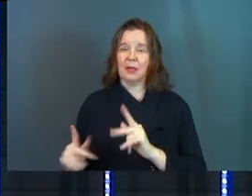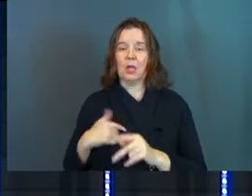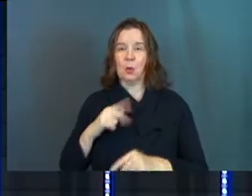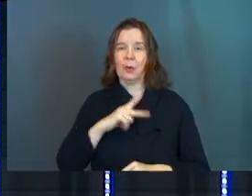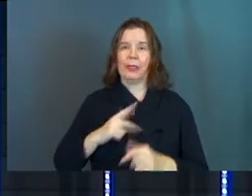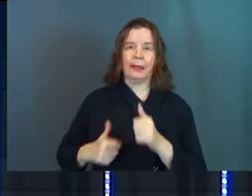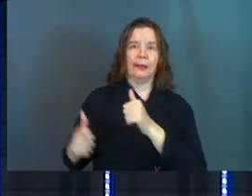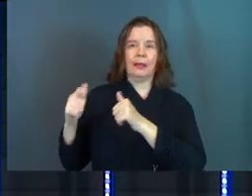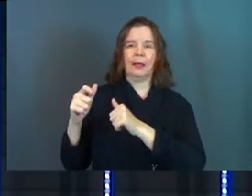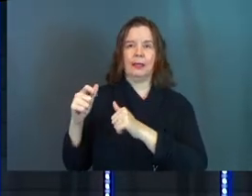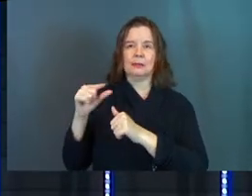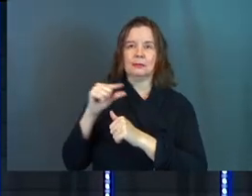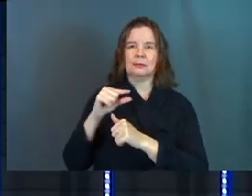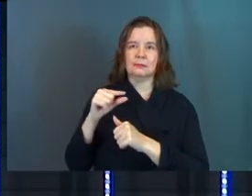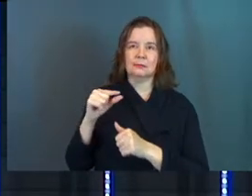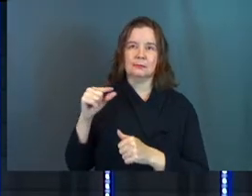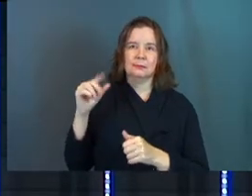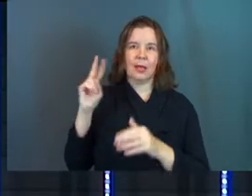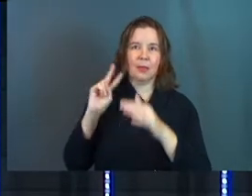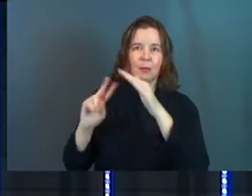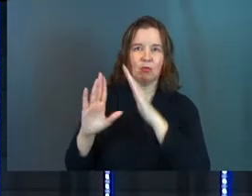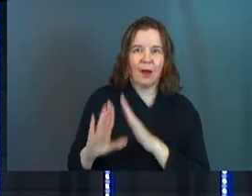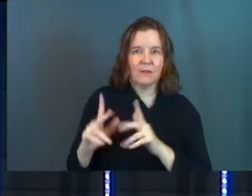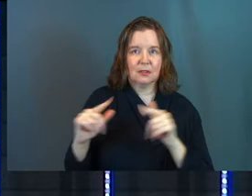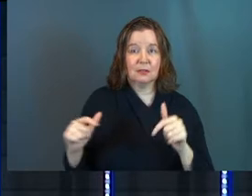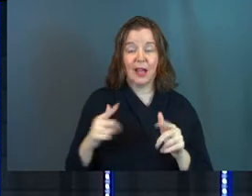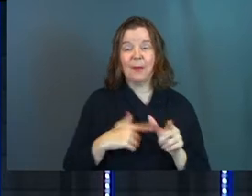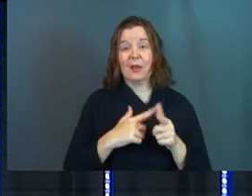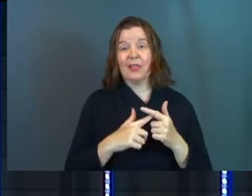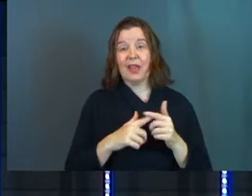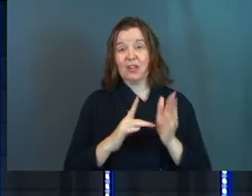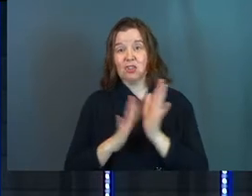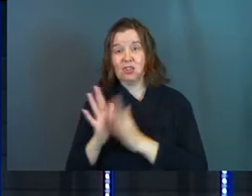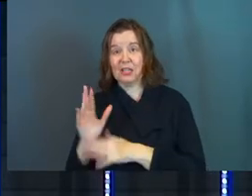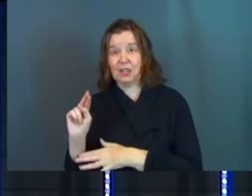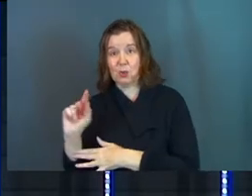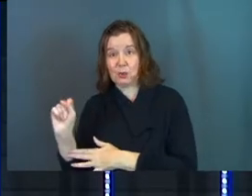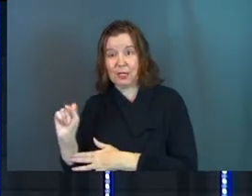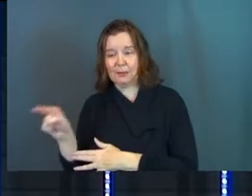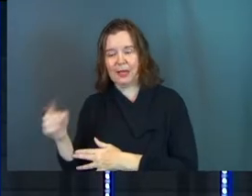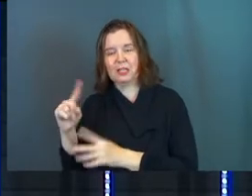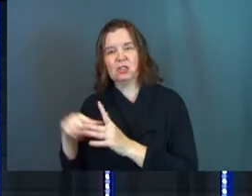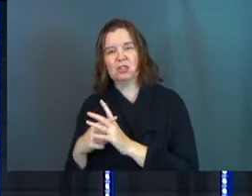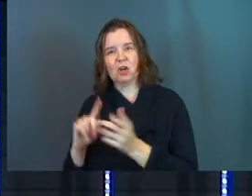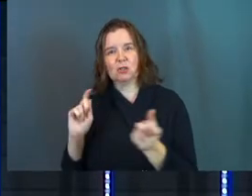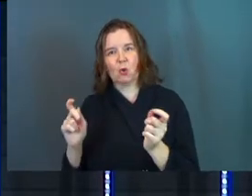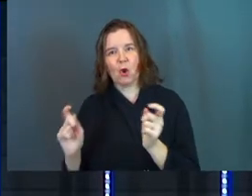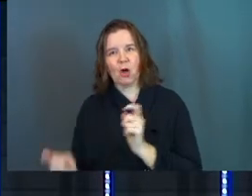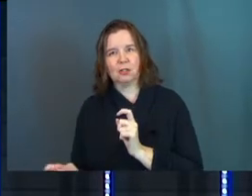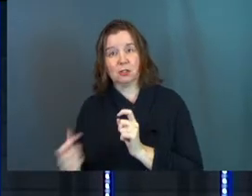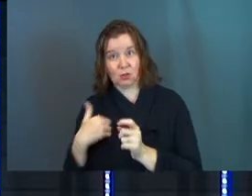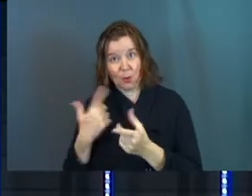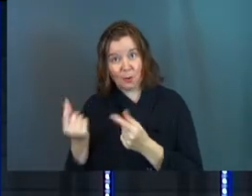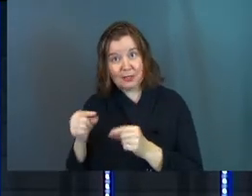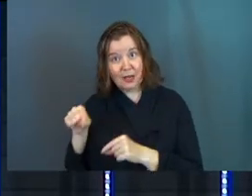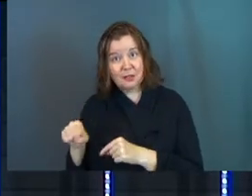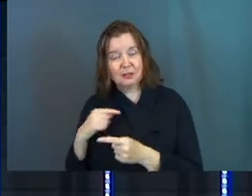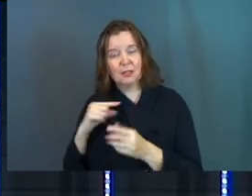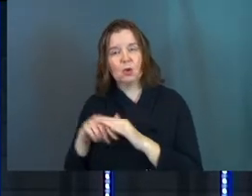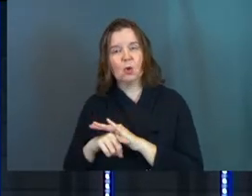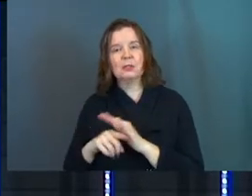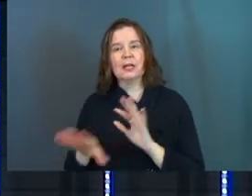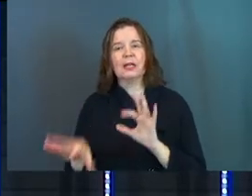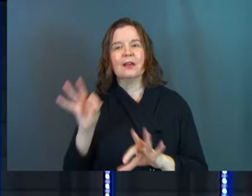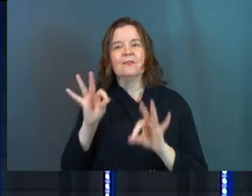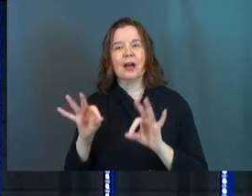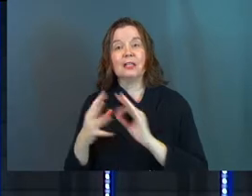kings and the priests and the prophets, right? Then you come to Jesus in the New Testament, and he starts to alter things. You know what Jesus does? He goes